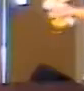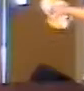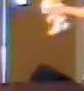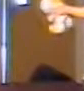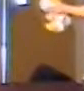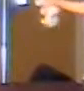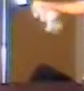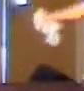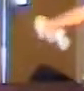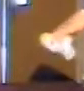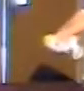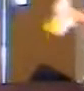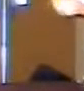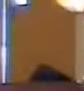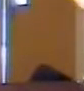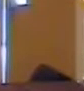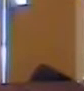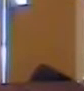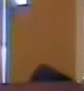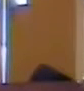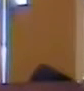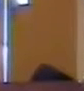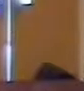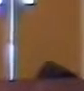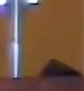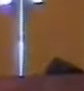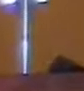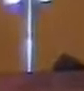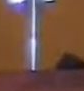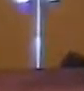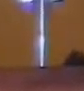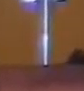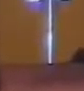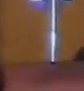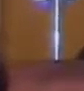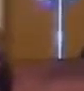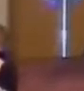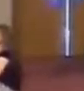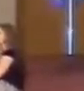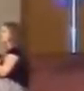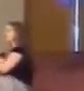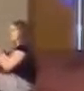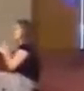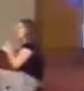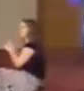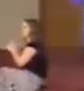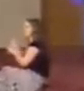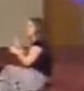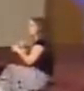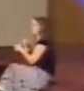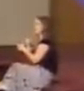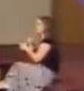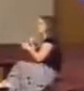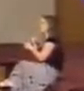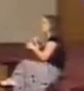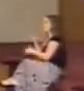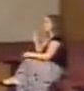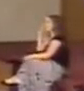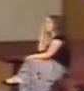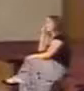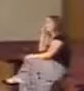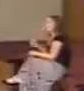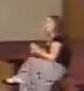goes for these bears, and they're sitting on a basket with all the other tools, but she grabs these first. And I know